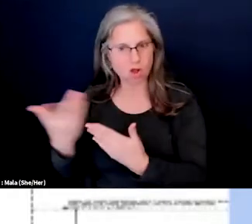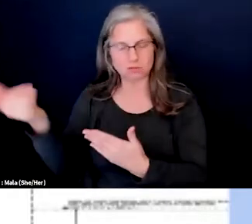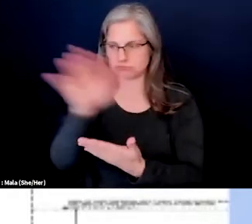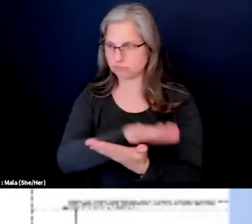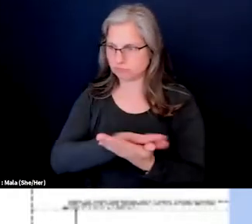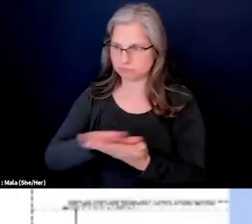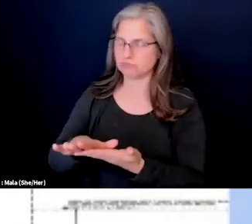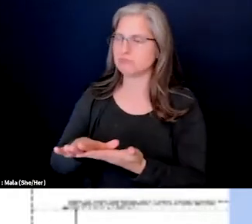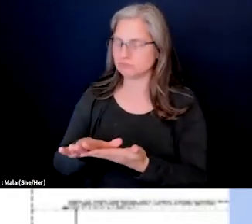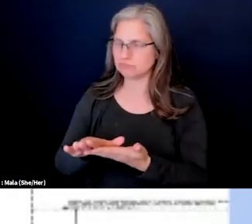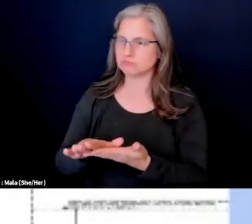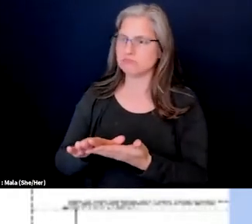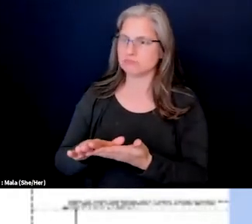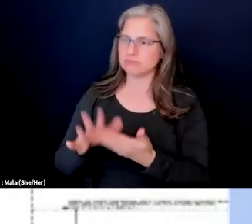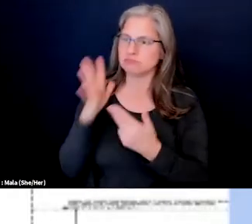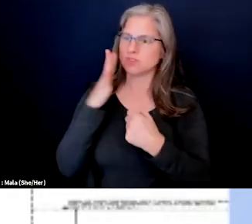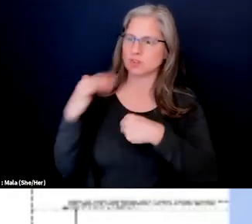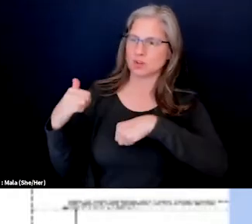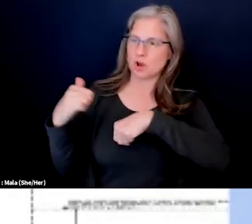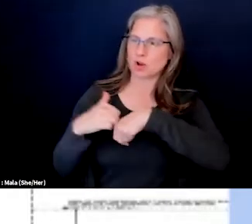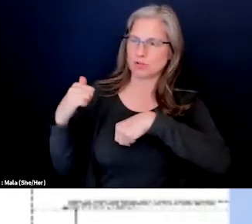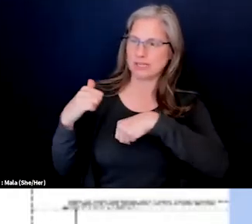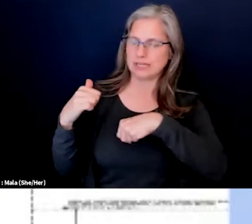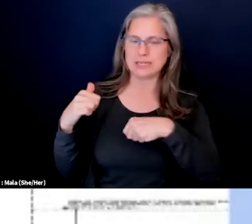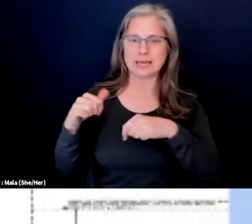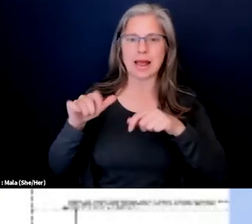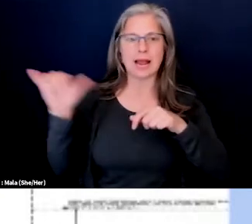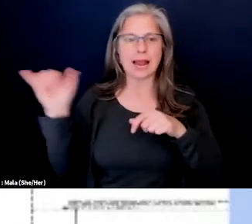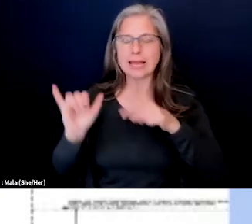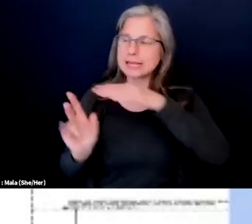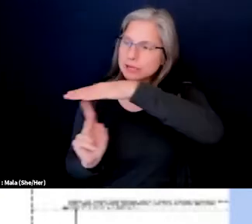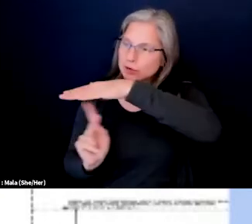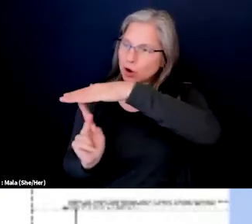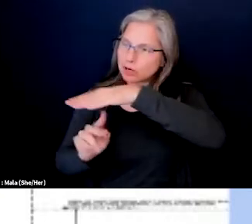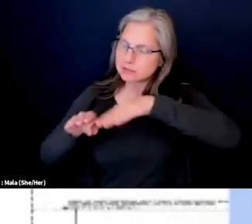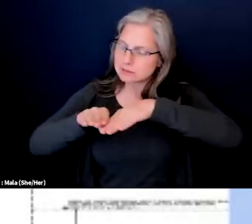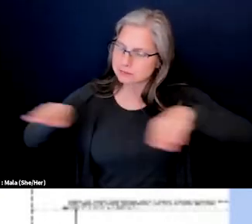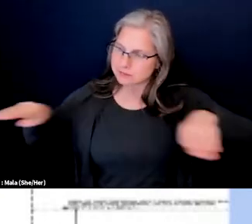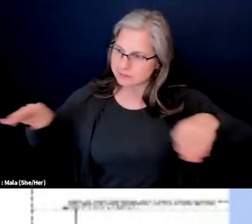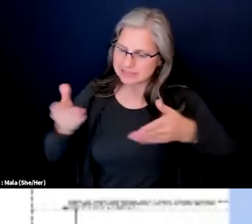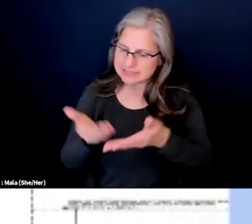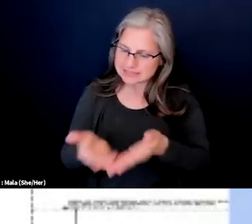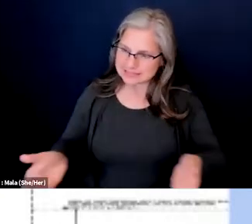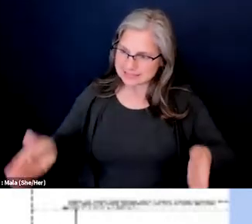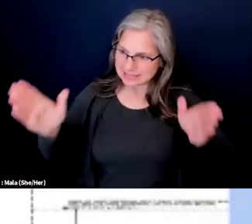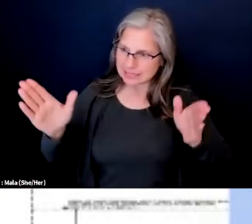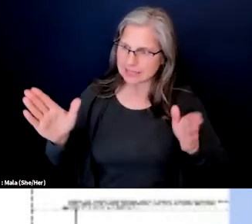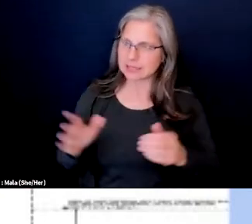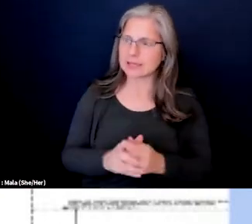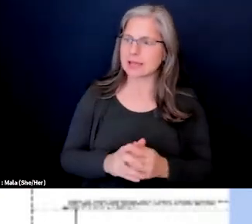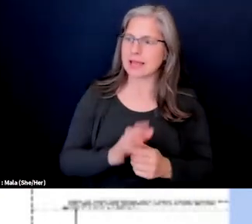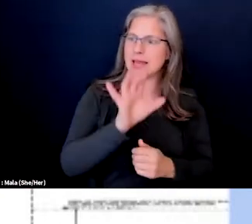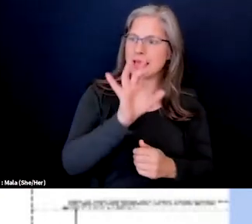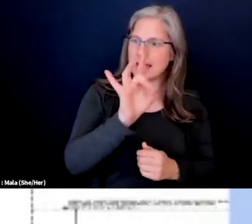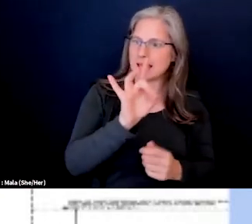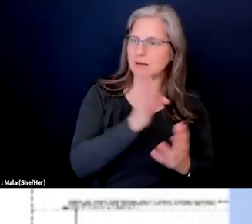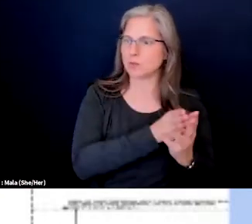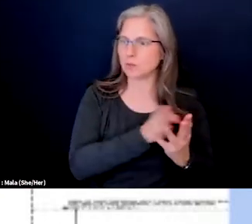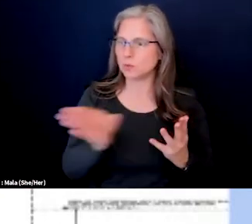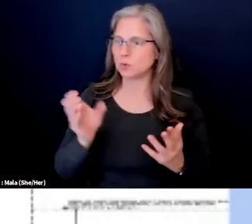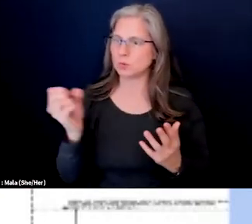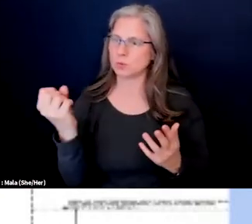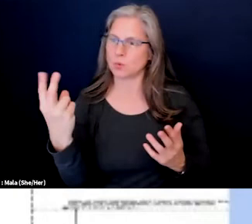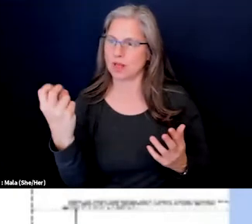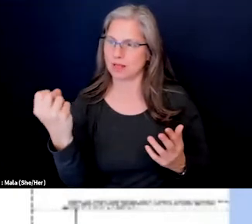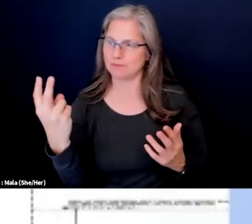the the sinks that are along the kindergarten area and room 8 through 12 that was done with the library. So all of them